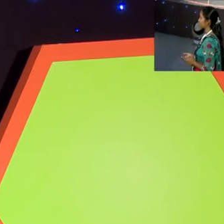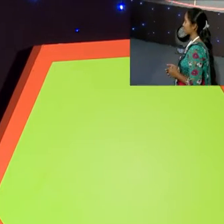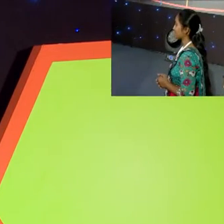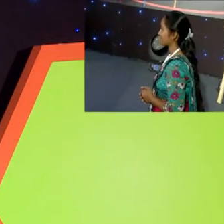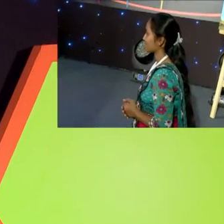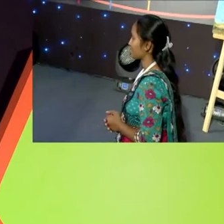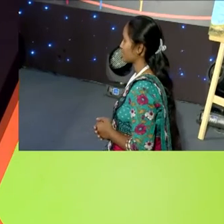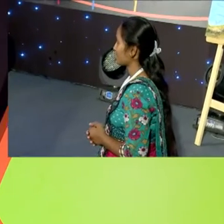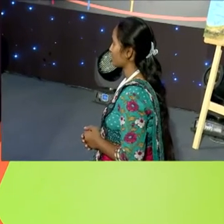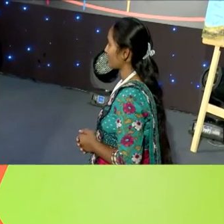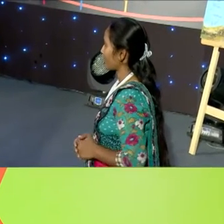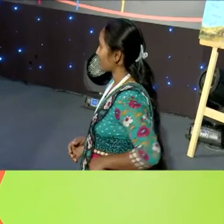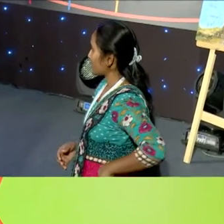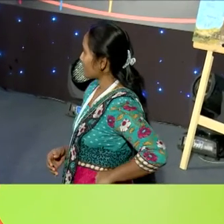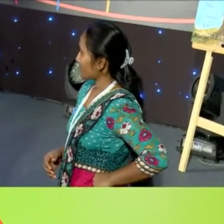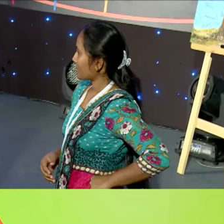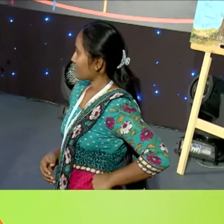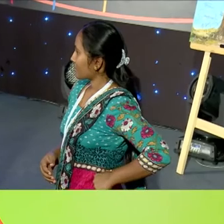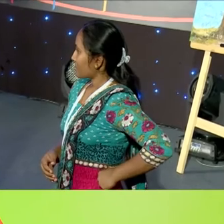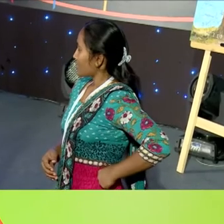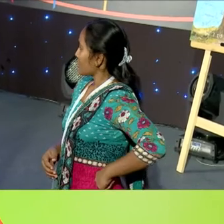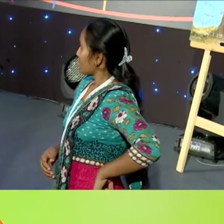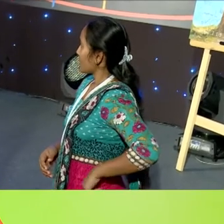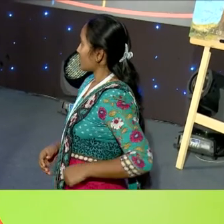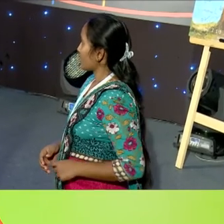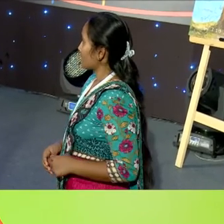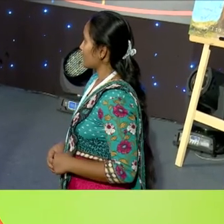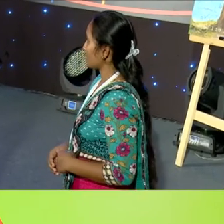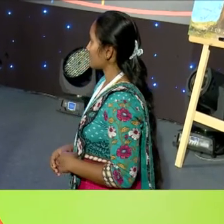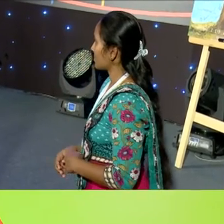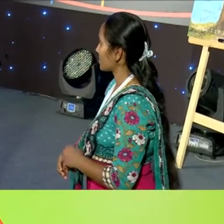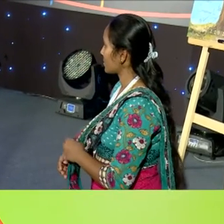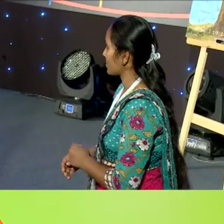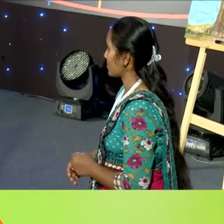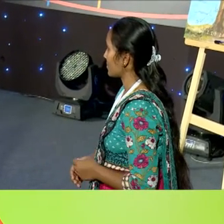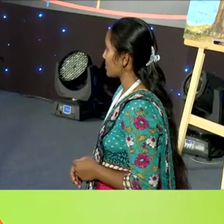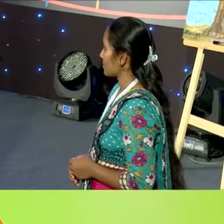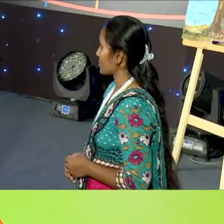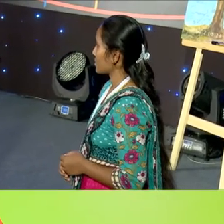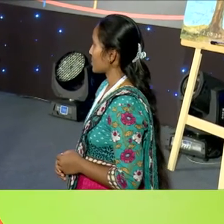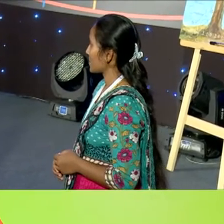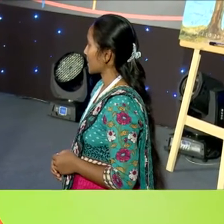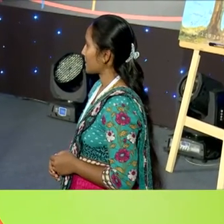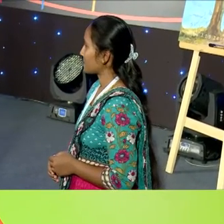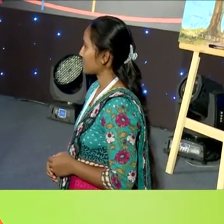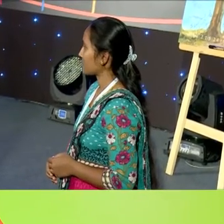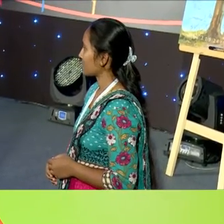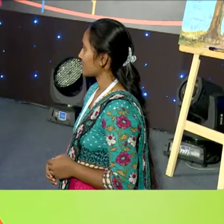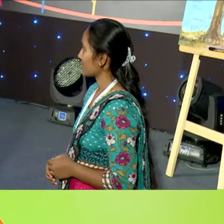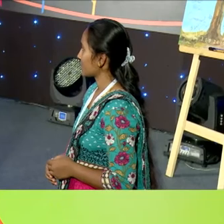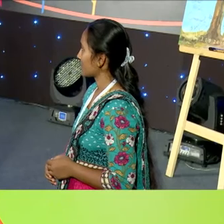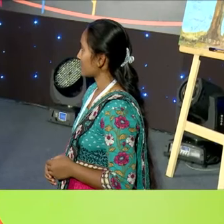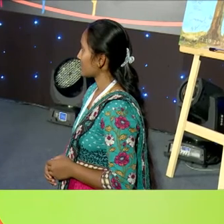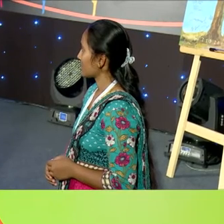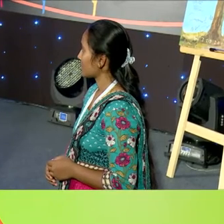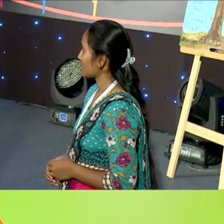So I had a world of my own which I could actually disappear into. And before I learned how to do